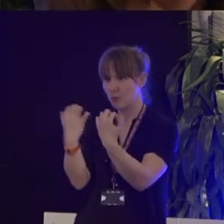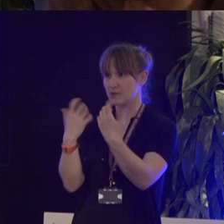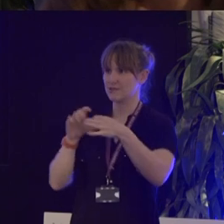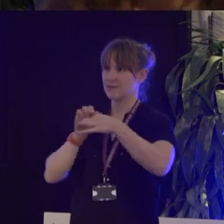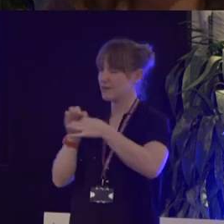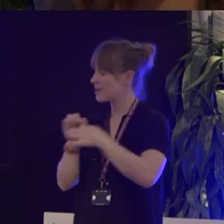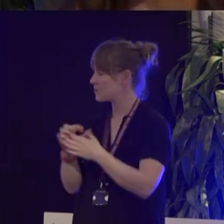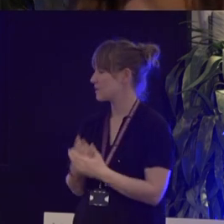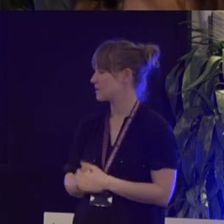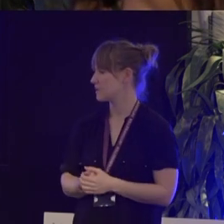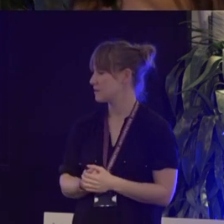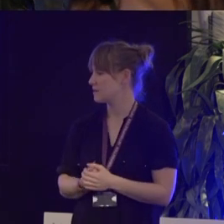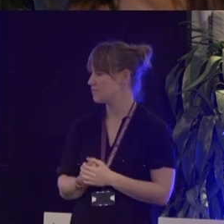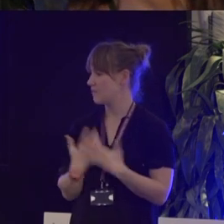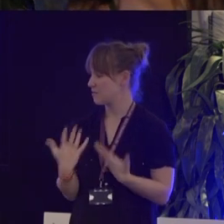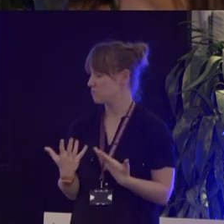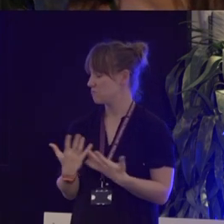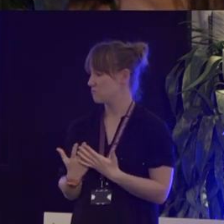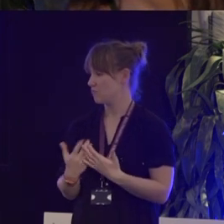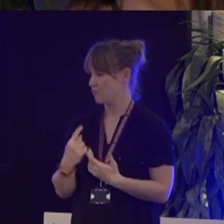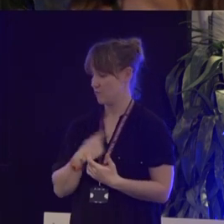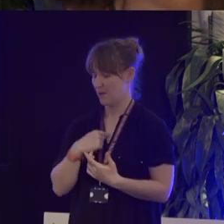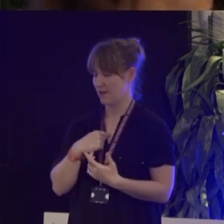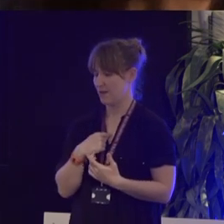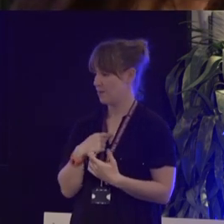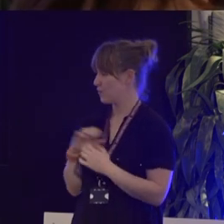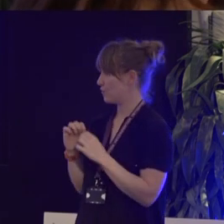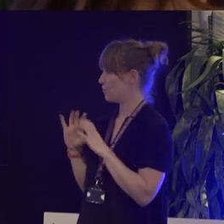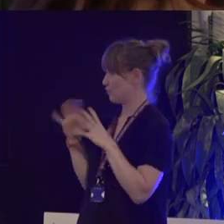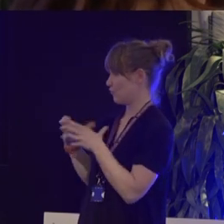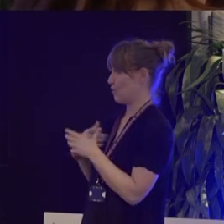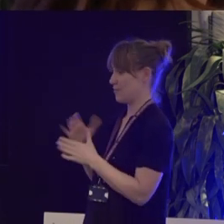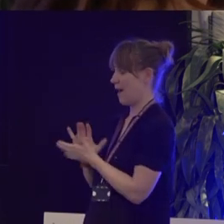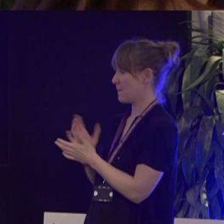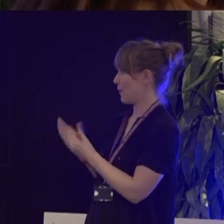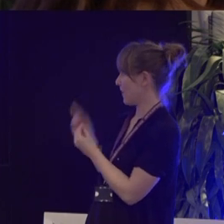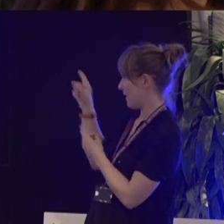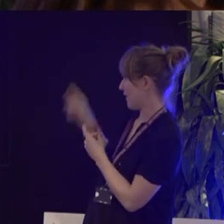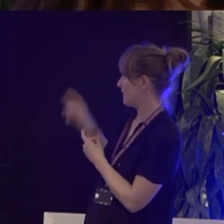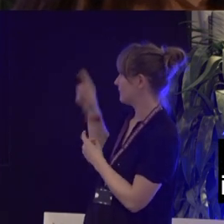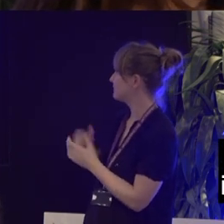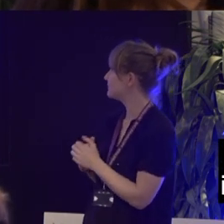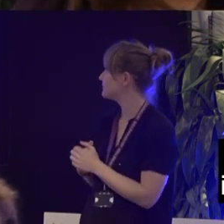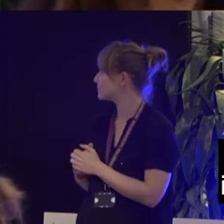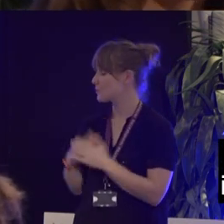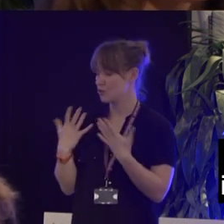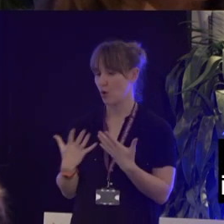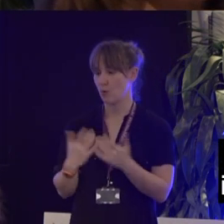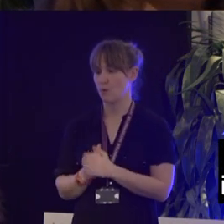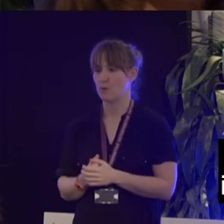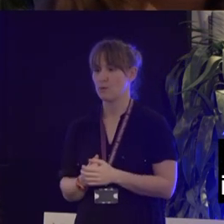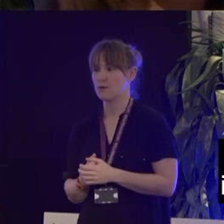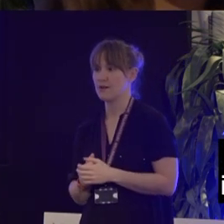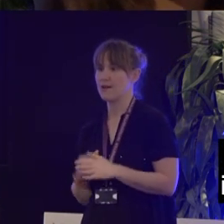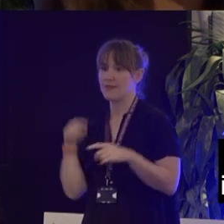participation. And fortunately for me, the group were really happy with the questions that I designed and sent over. So I guess